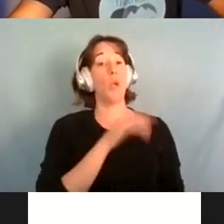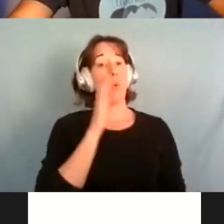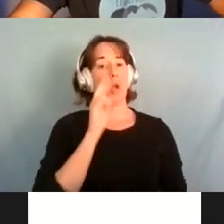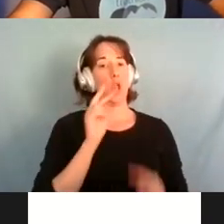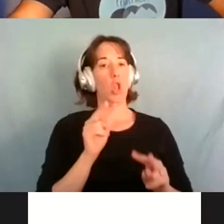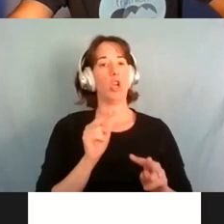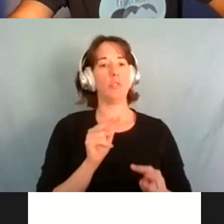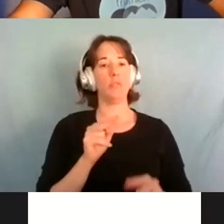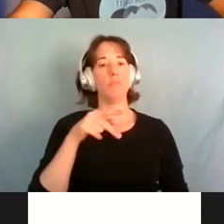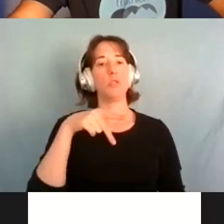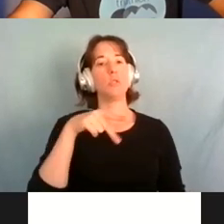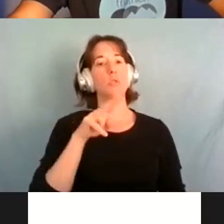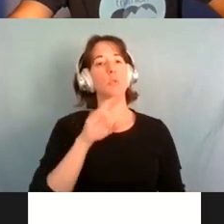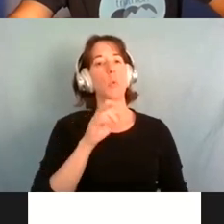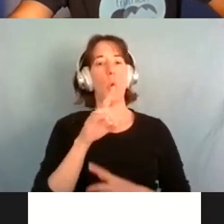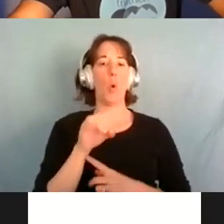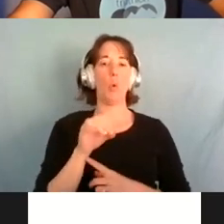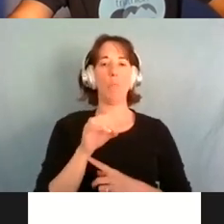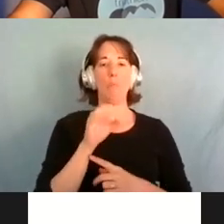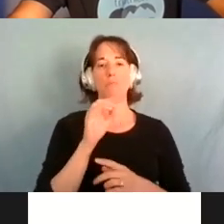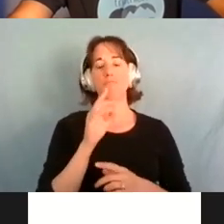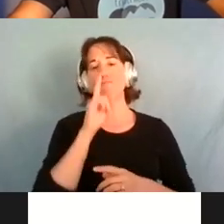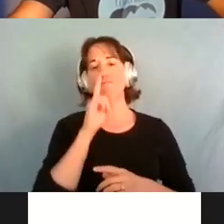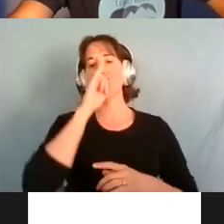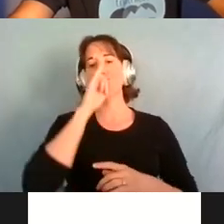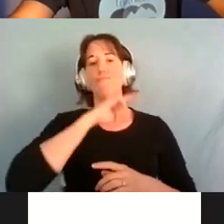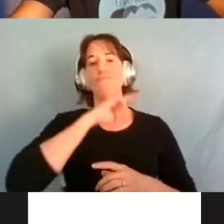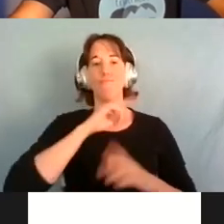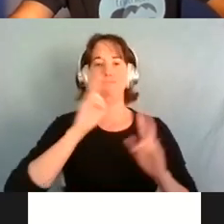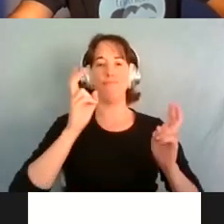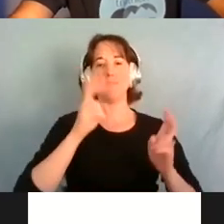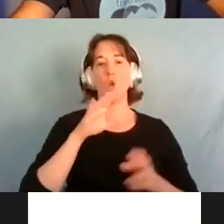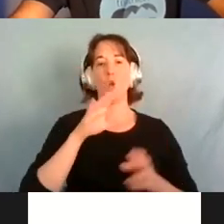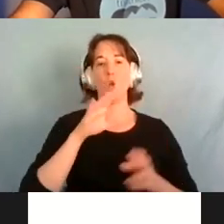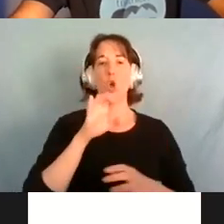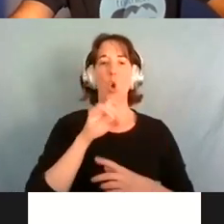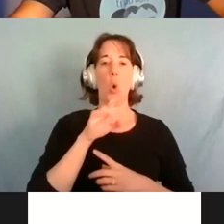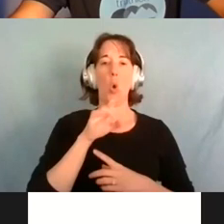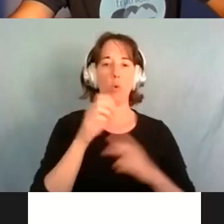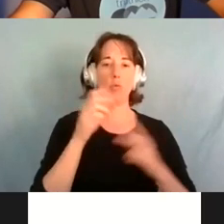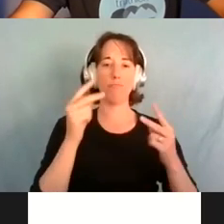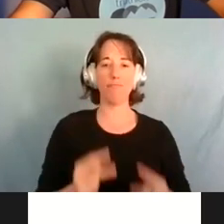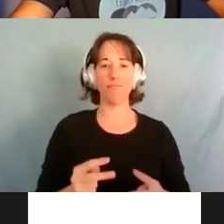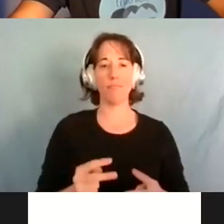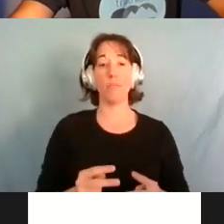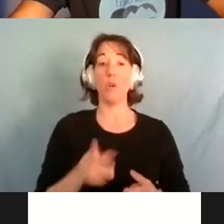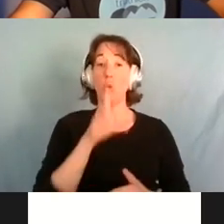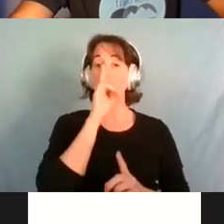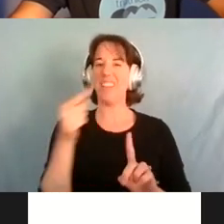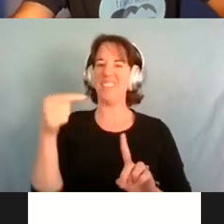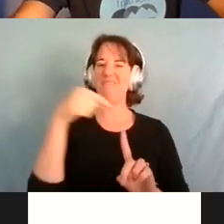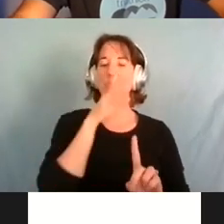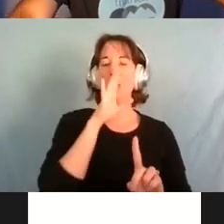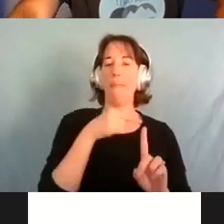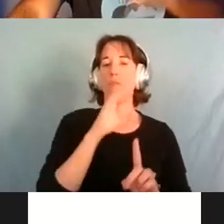This pseudocode in particular refers to SARSA, but if you just swap out the equation on